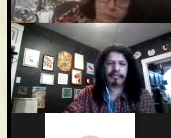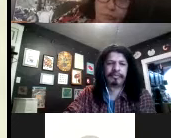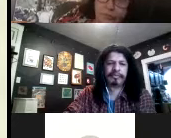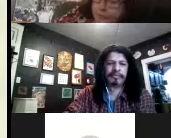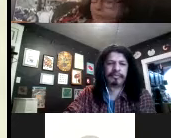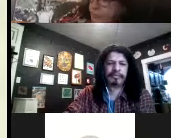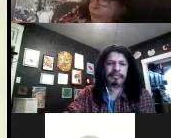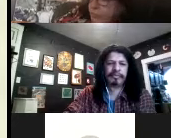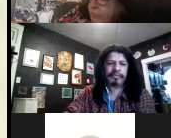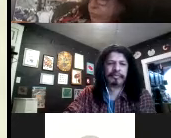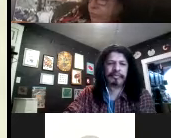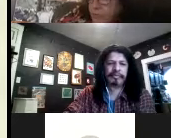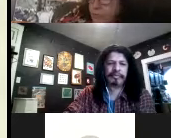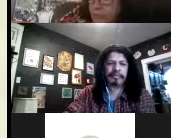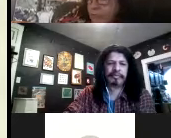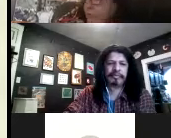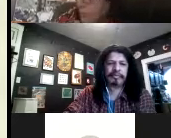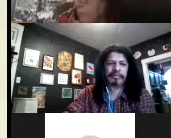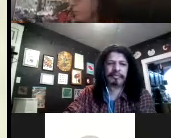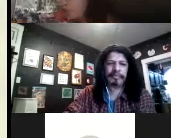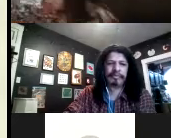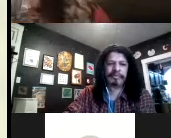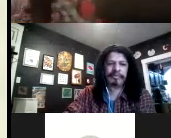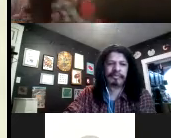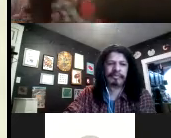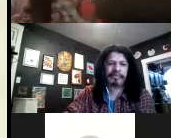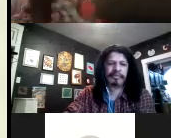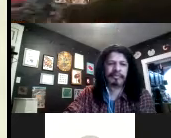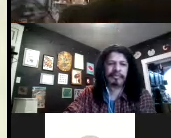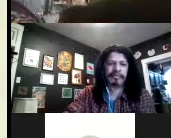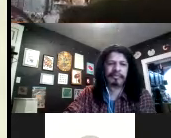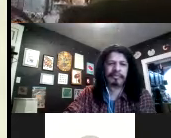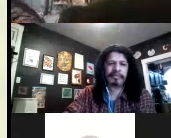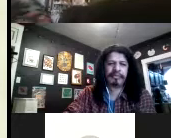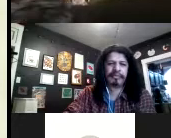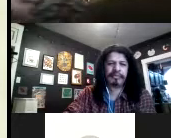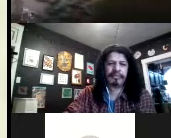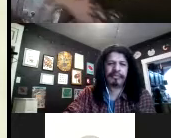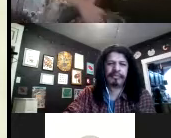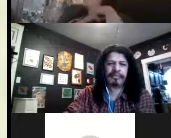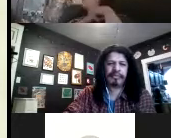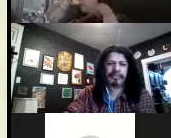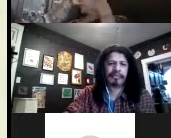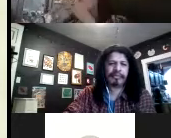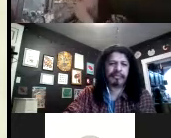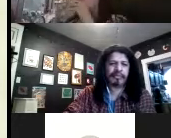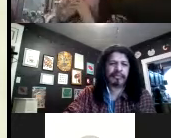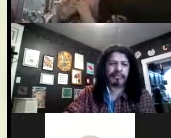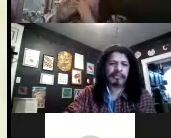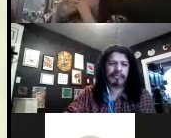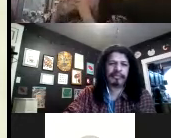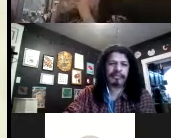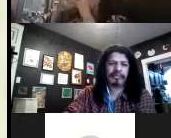Some of the constraints is that we do need to provide, again, there's different stakeholders who are part of this. So one of the constraints we need